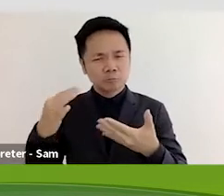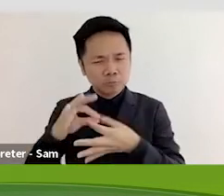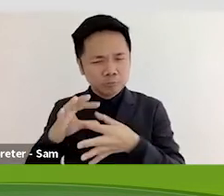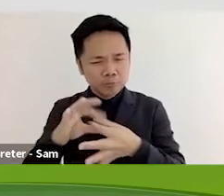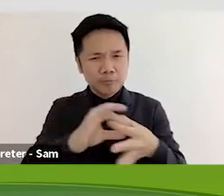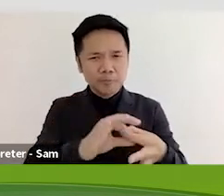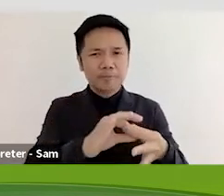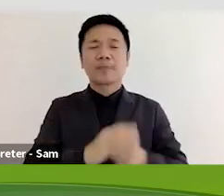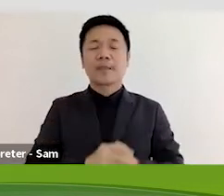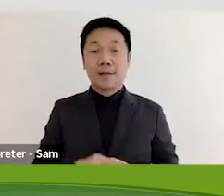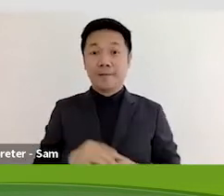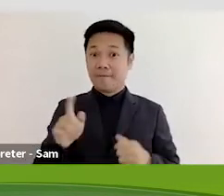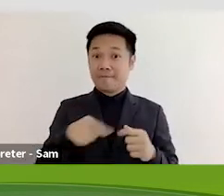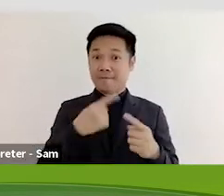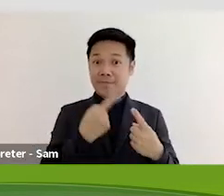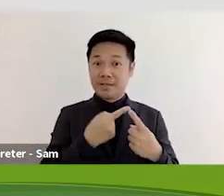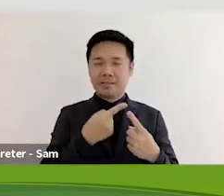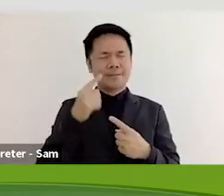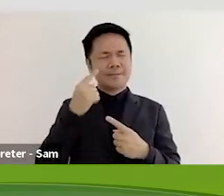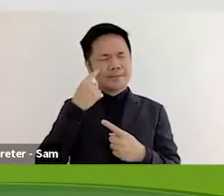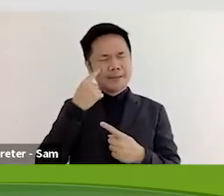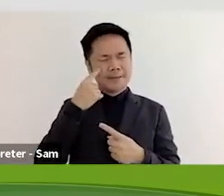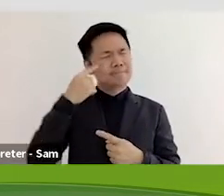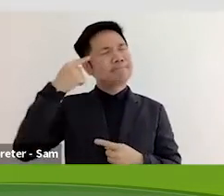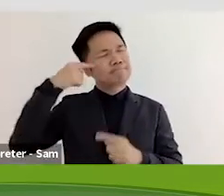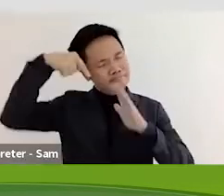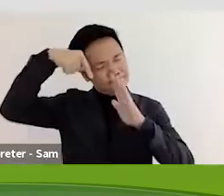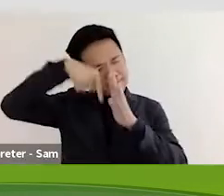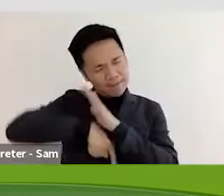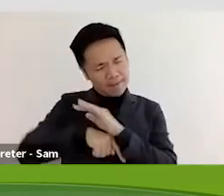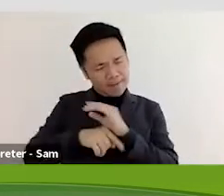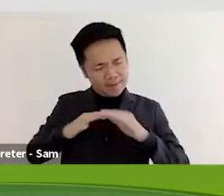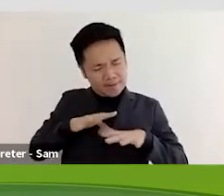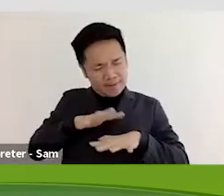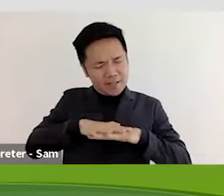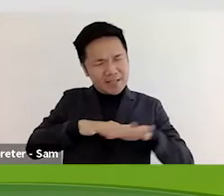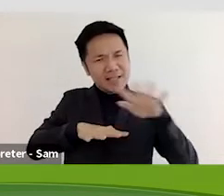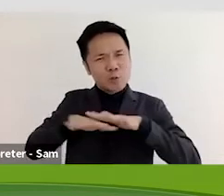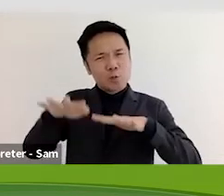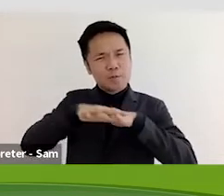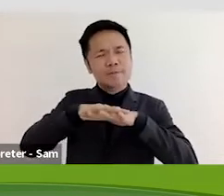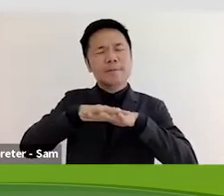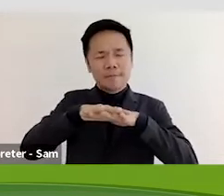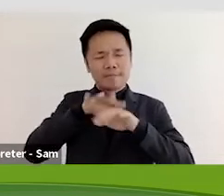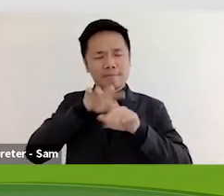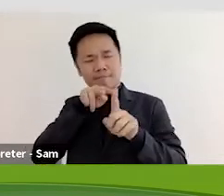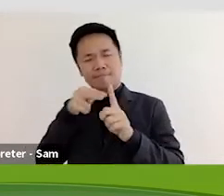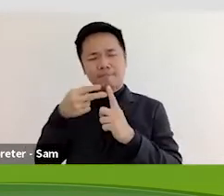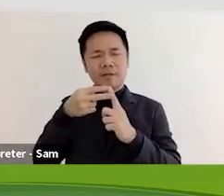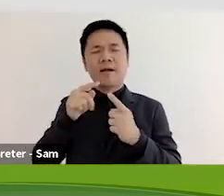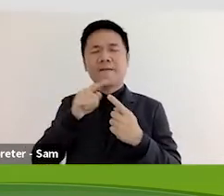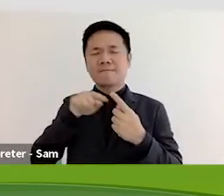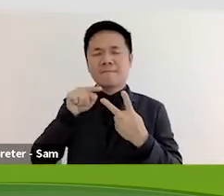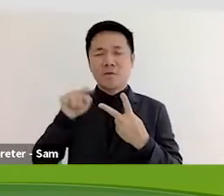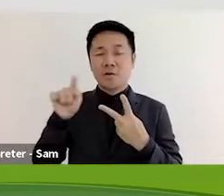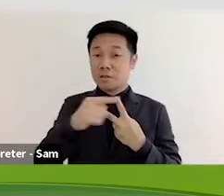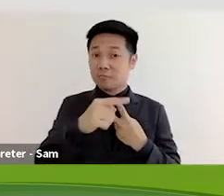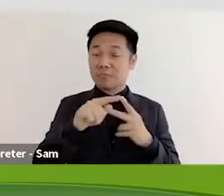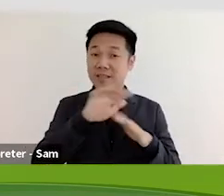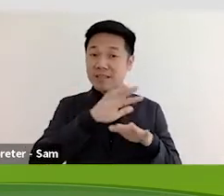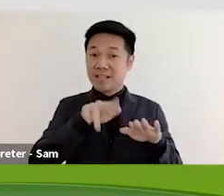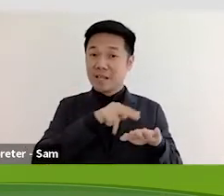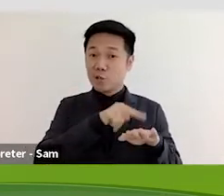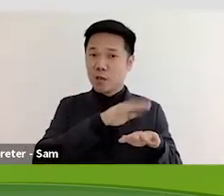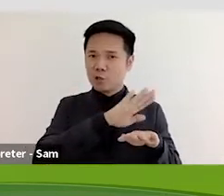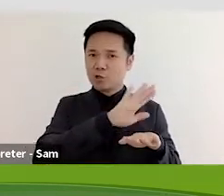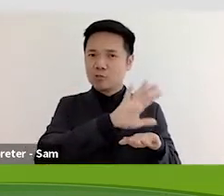promote an intersectional lens in national and local disaster risk reduction strategies, national climate change frameworks, and other